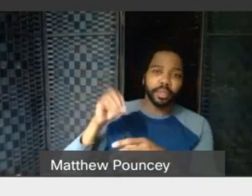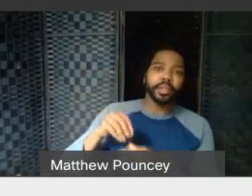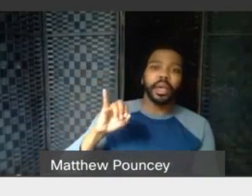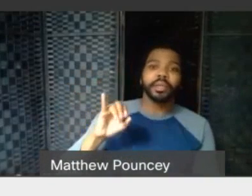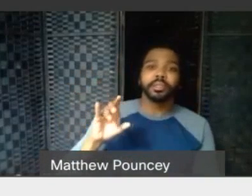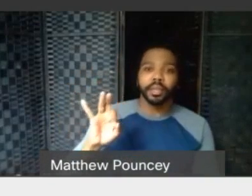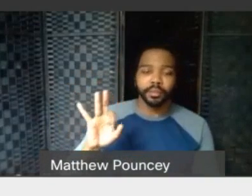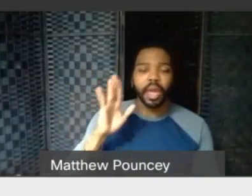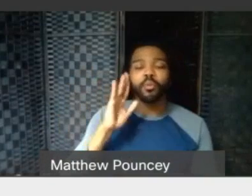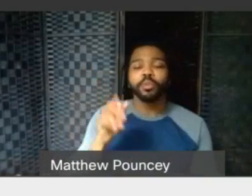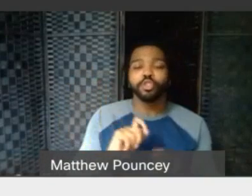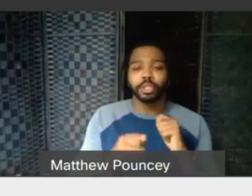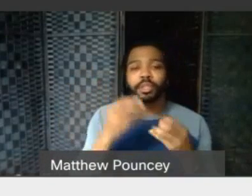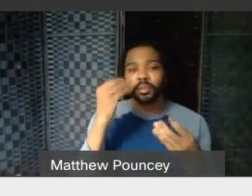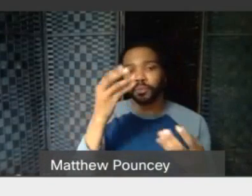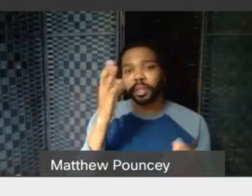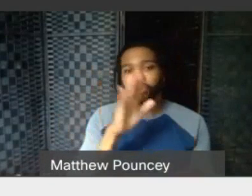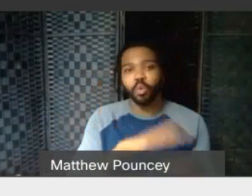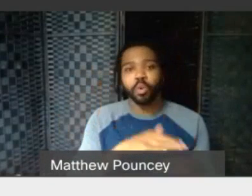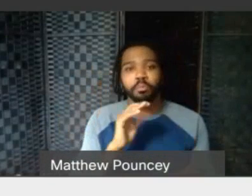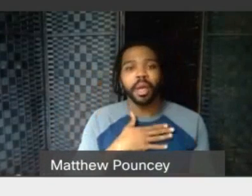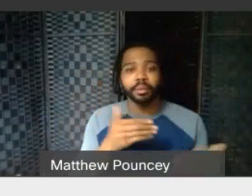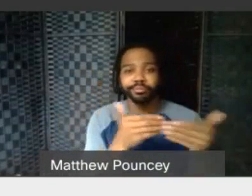gets posted after today's